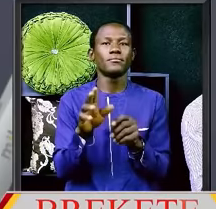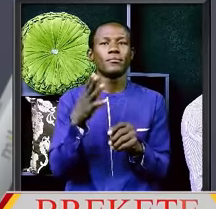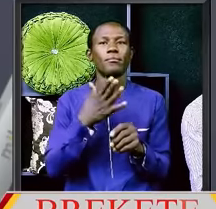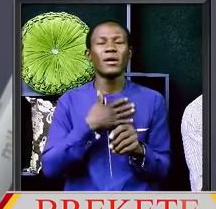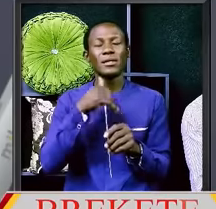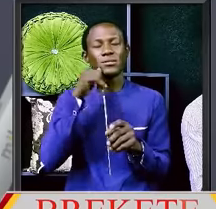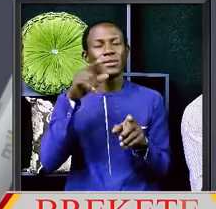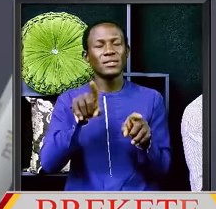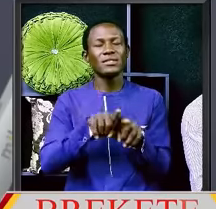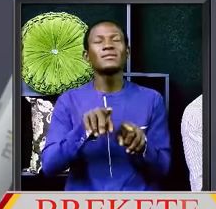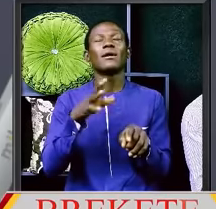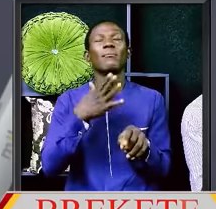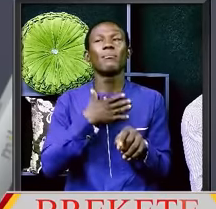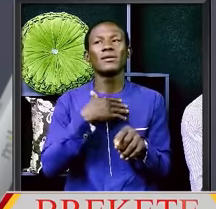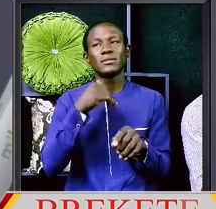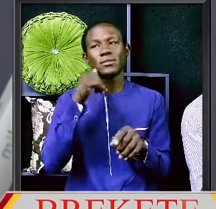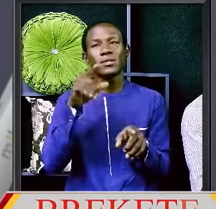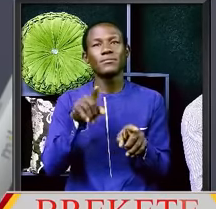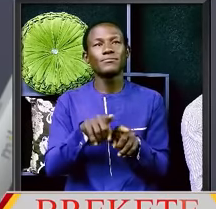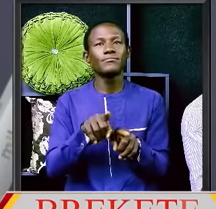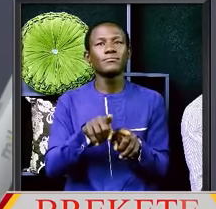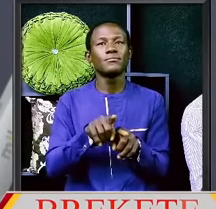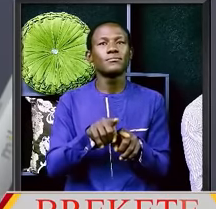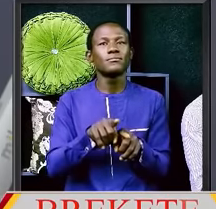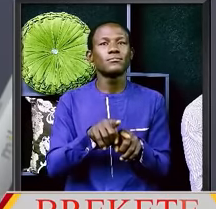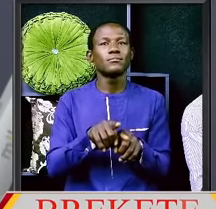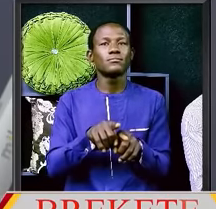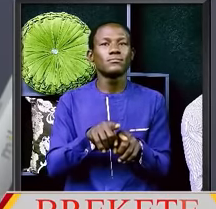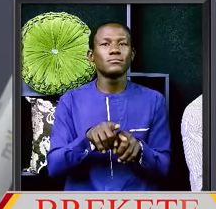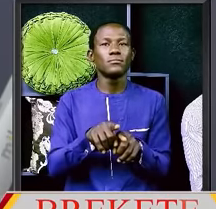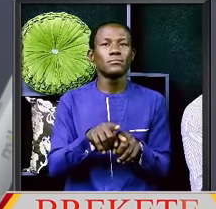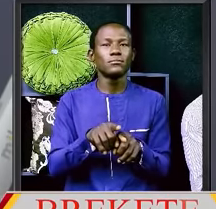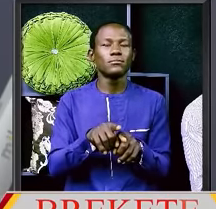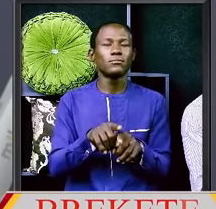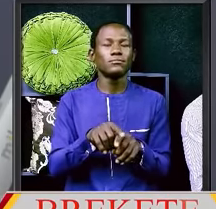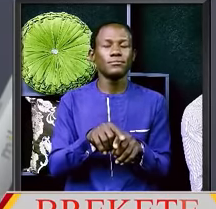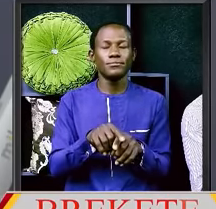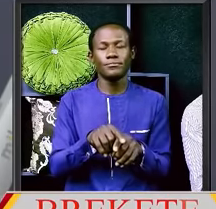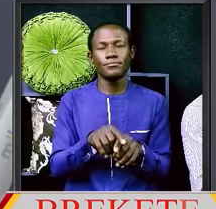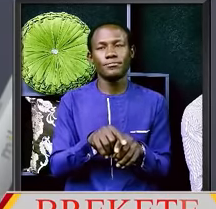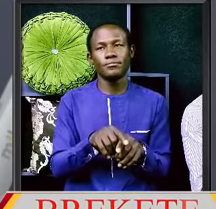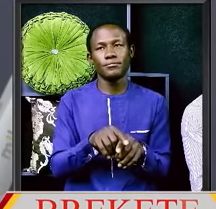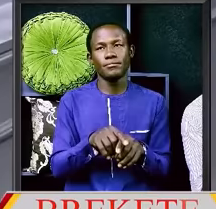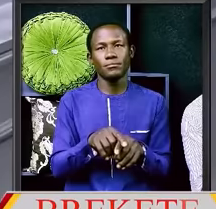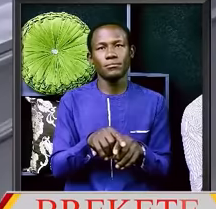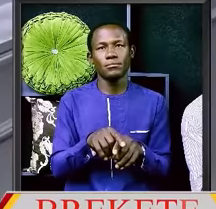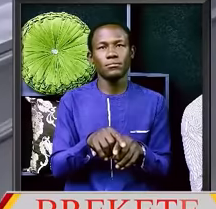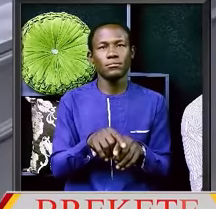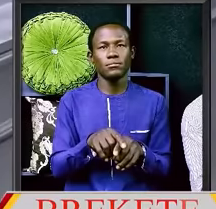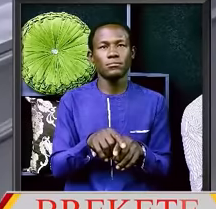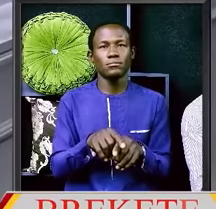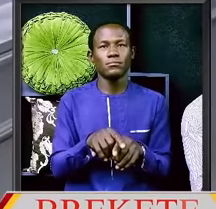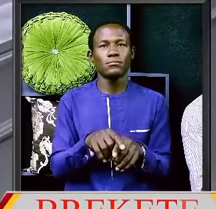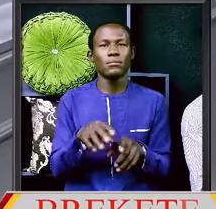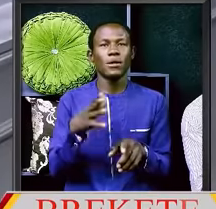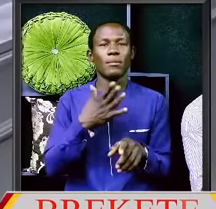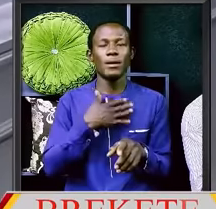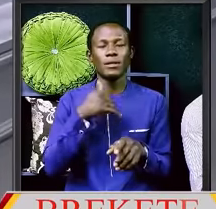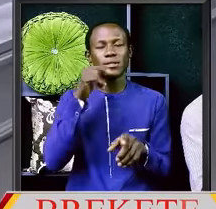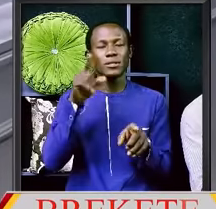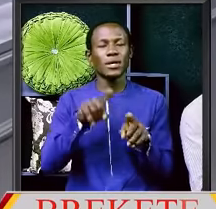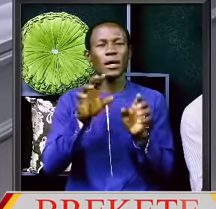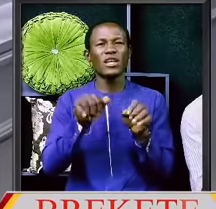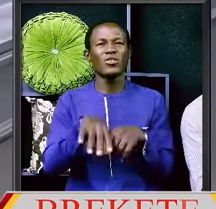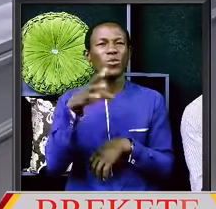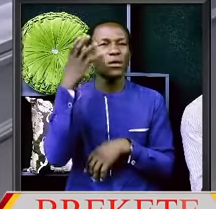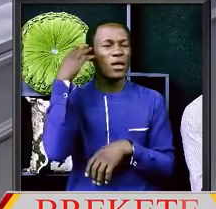Who stabbed him? Mohbad's immediate brother is there, sir. He was there. His brother that was born after Mohbad, he was there, Baba's son. My sister, can you hear